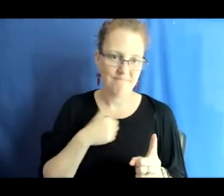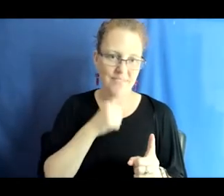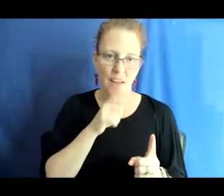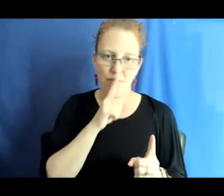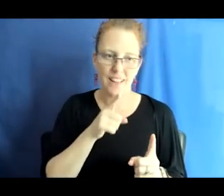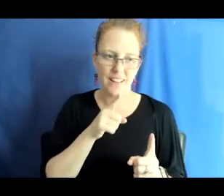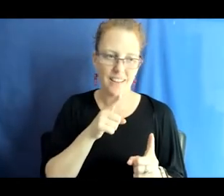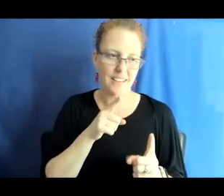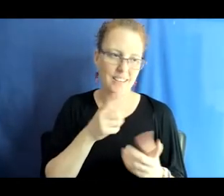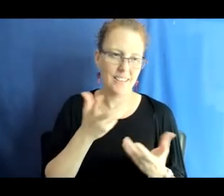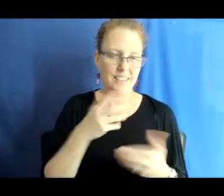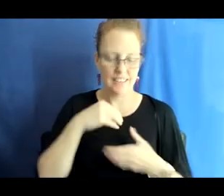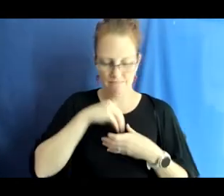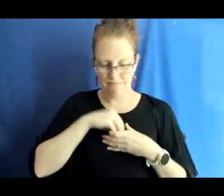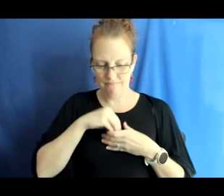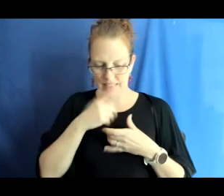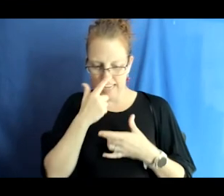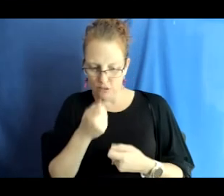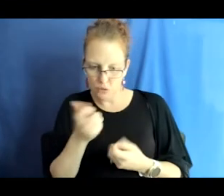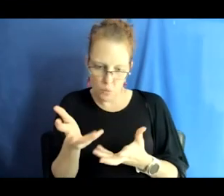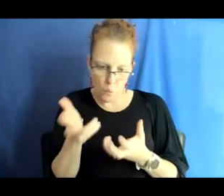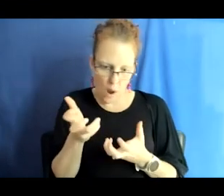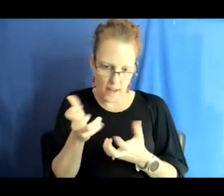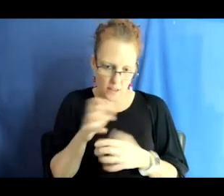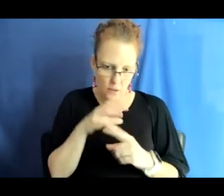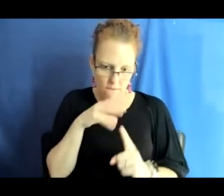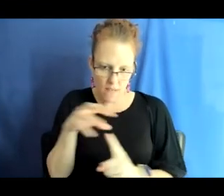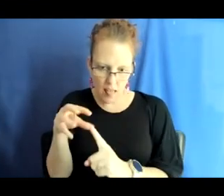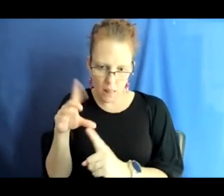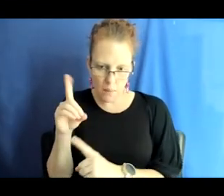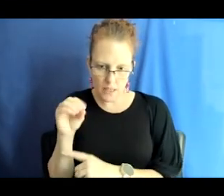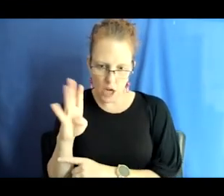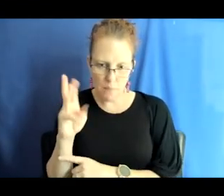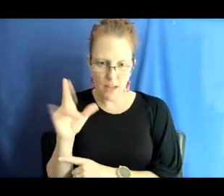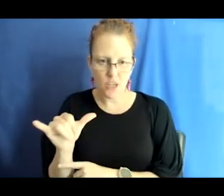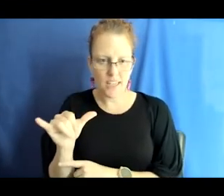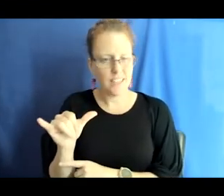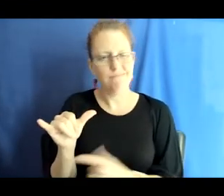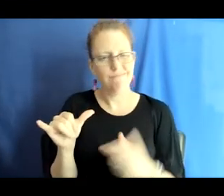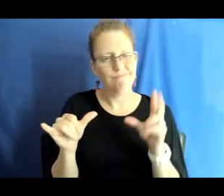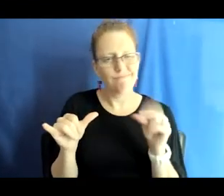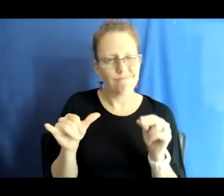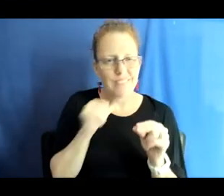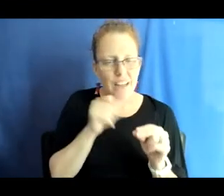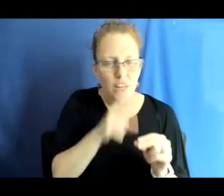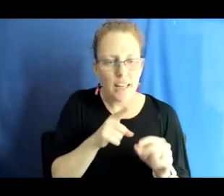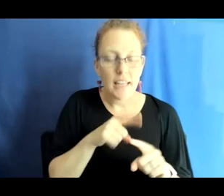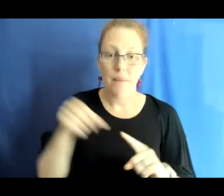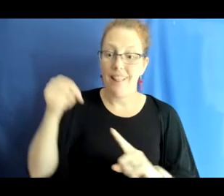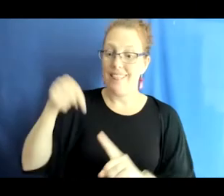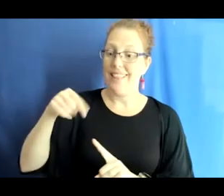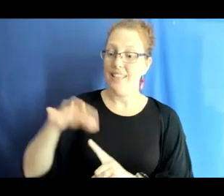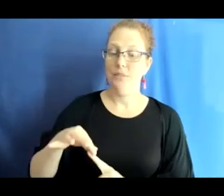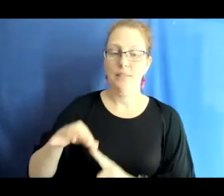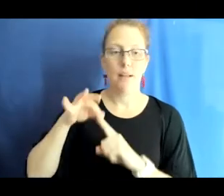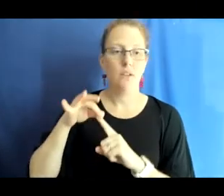I didn't really want. I have any interest of doing documentary prior to this. But this was such a special thing that, you know, like the